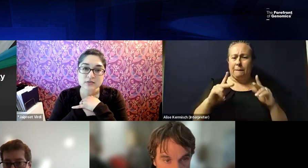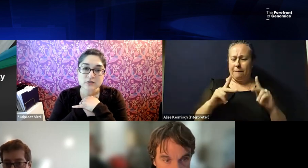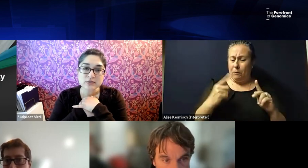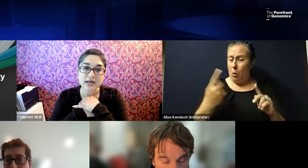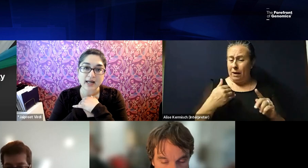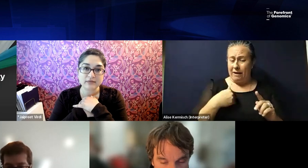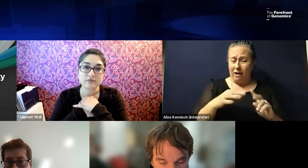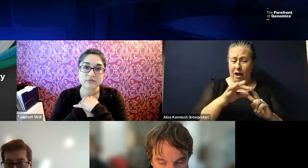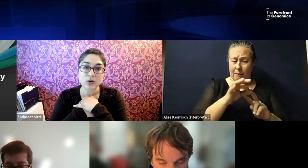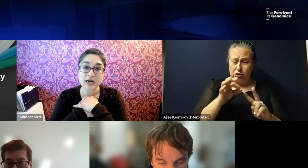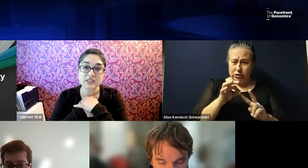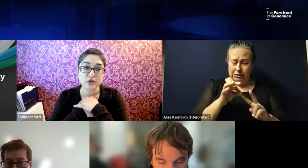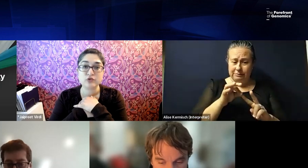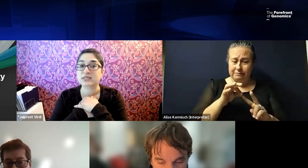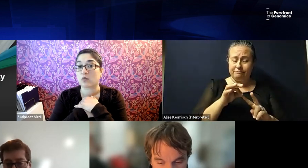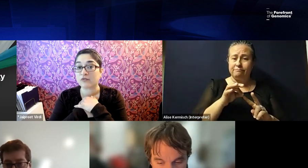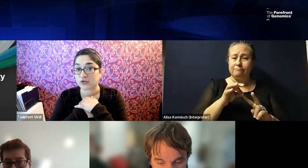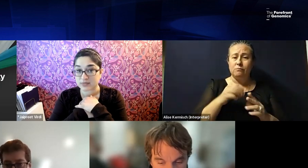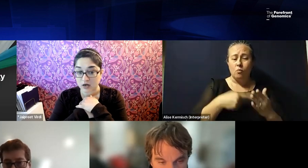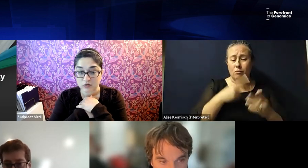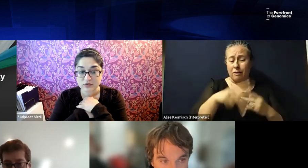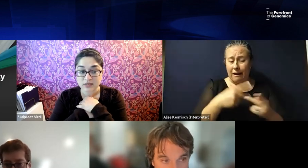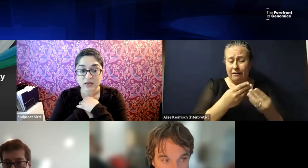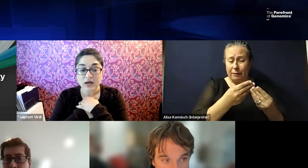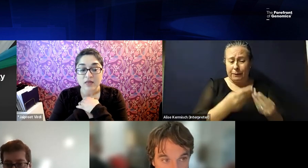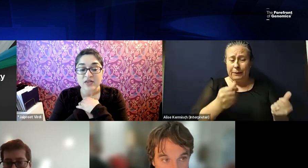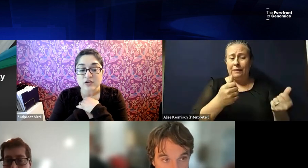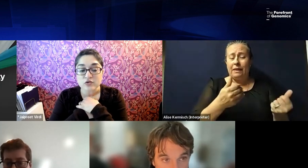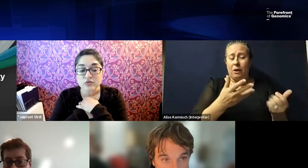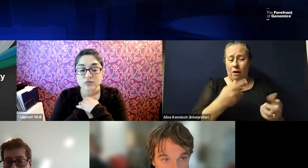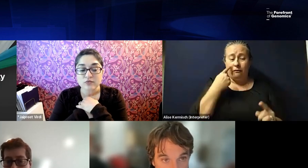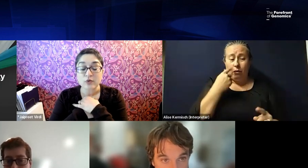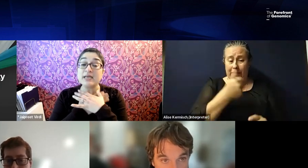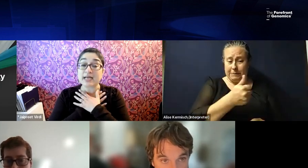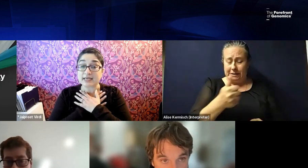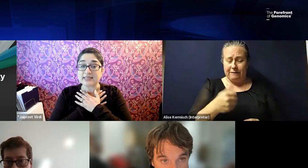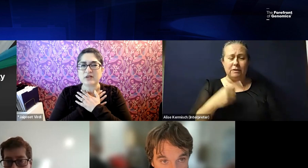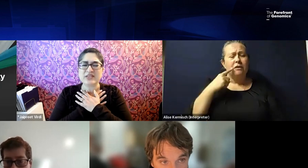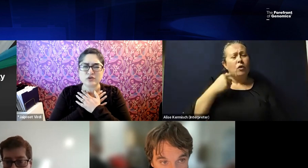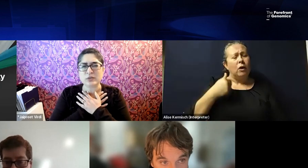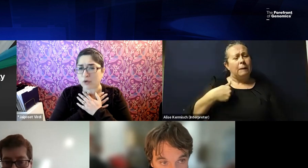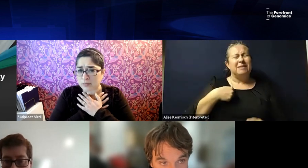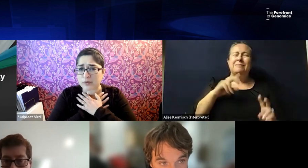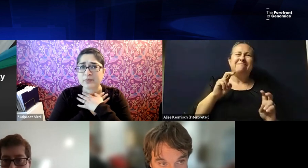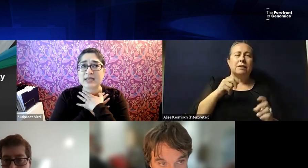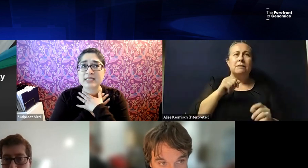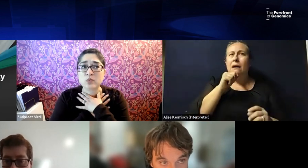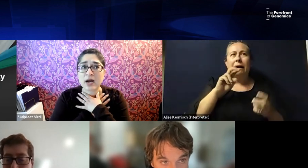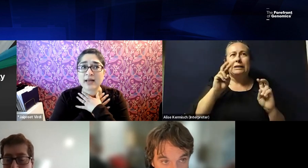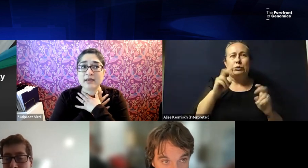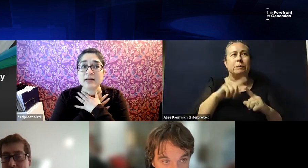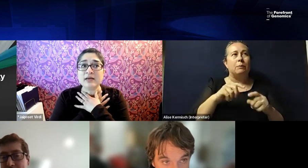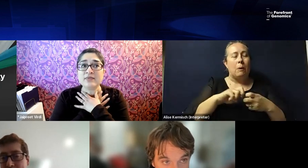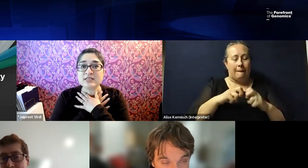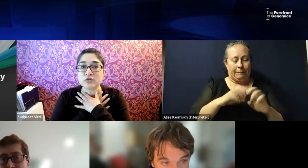options to select what kind of cure they want for themselves. The issue, for me at least, not the issue, the problem, is